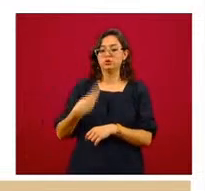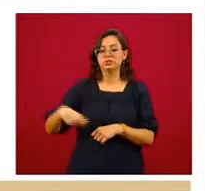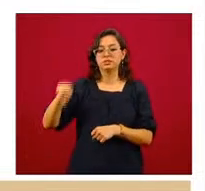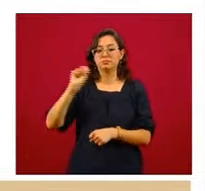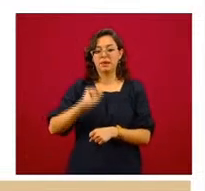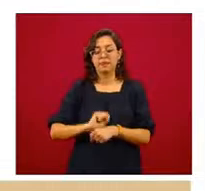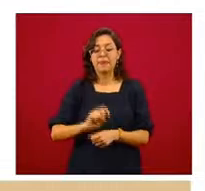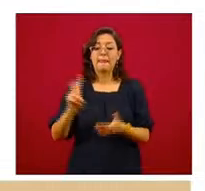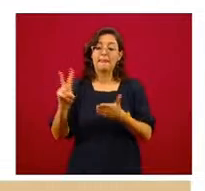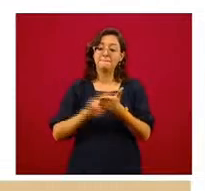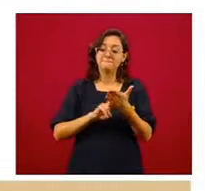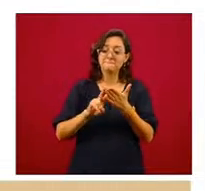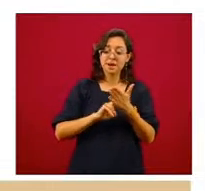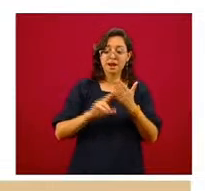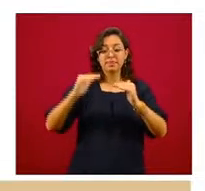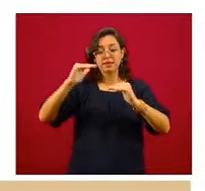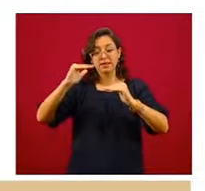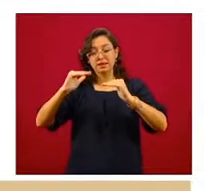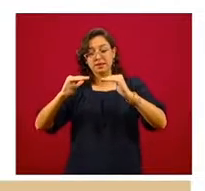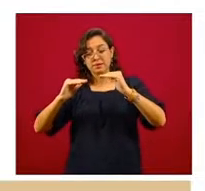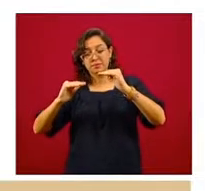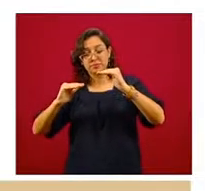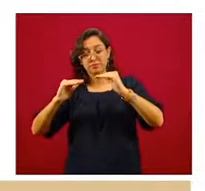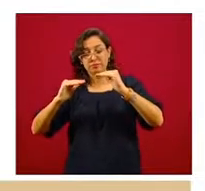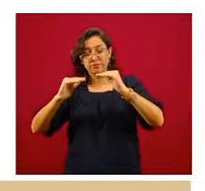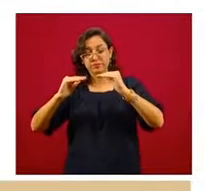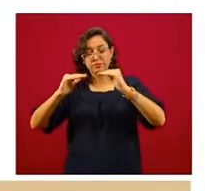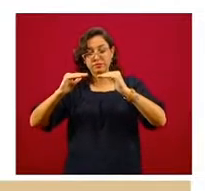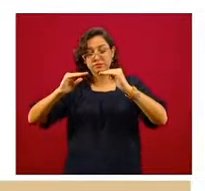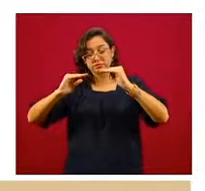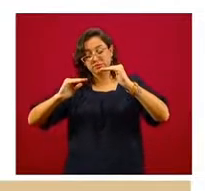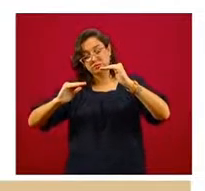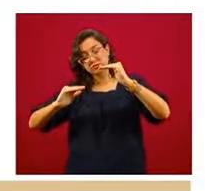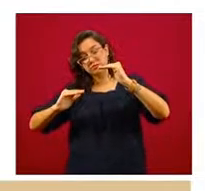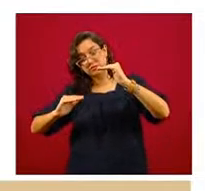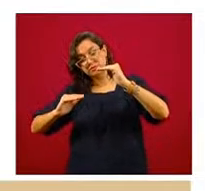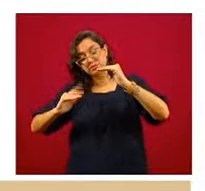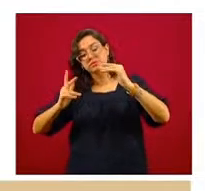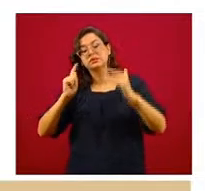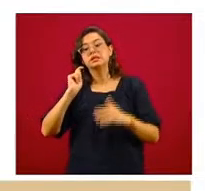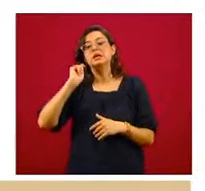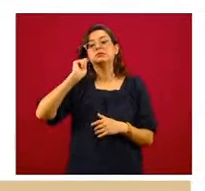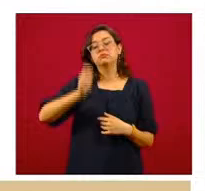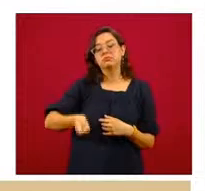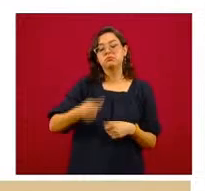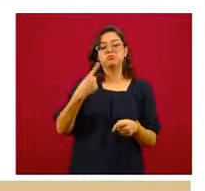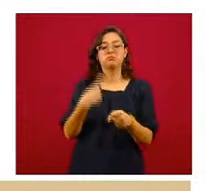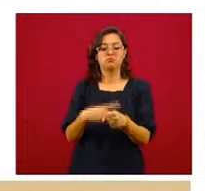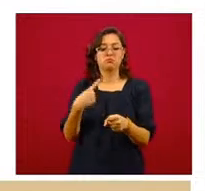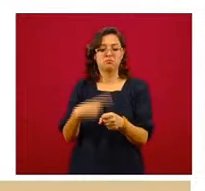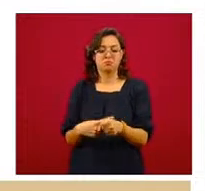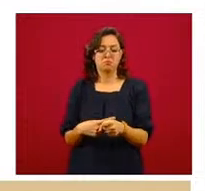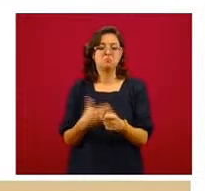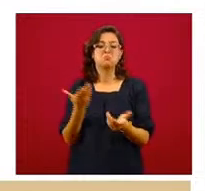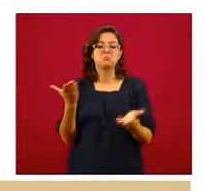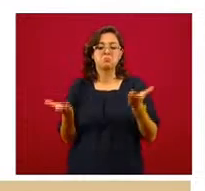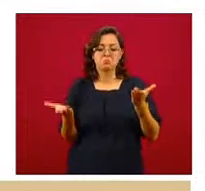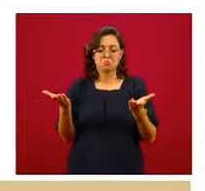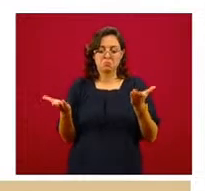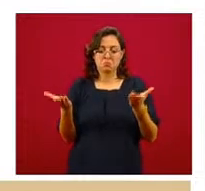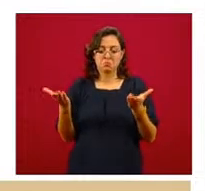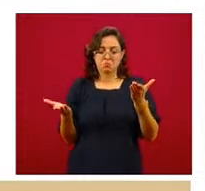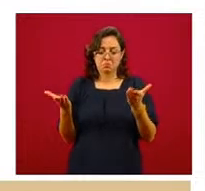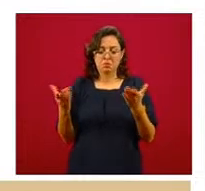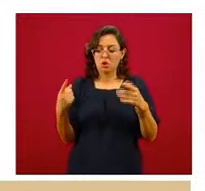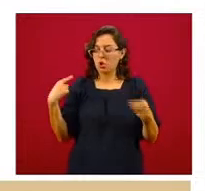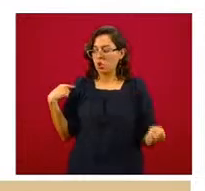2 weeks as compared to the baseline. If the bars match in size, it means